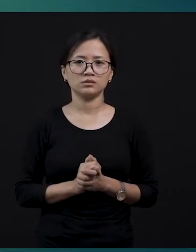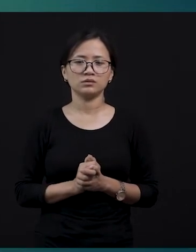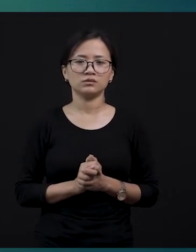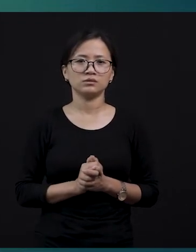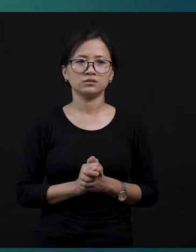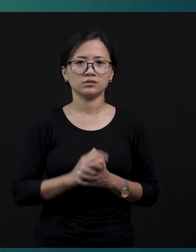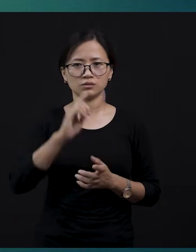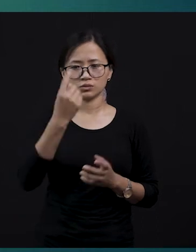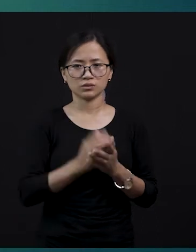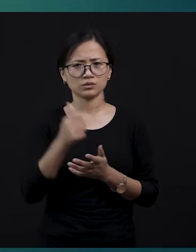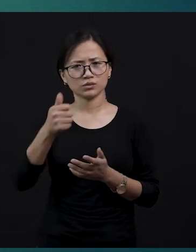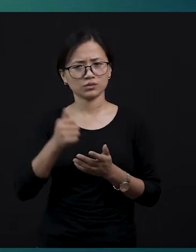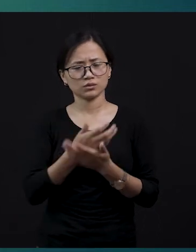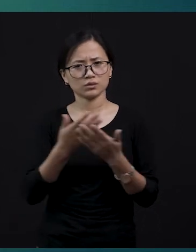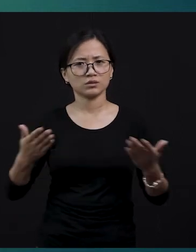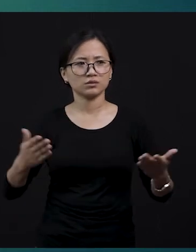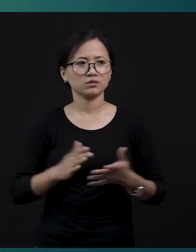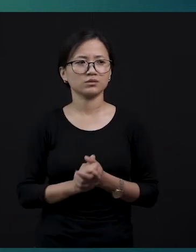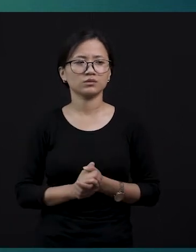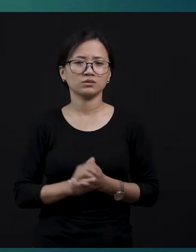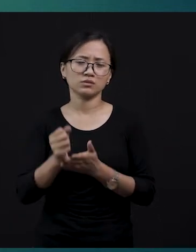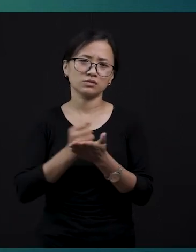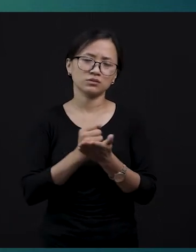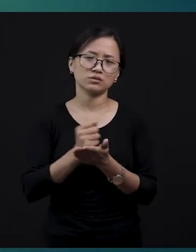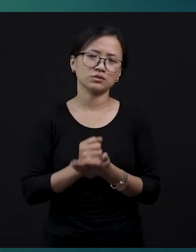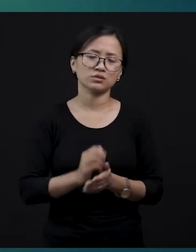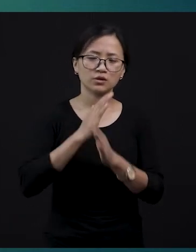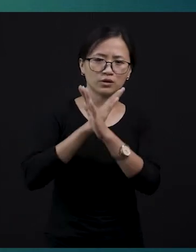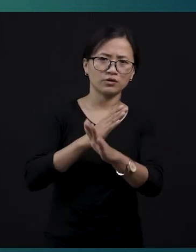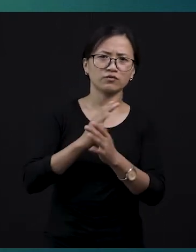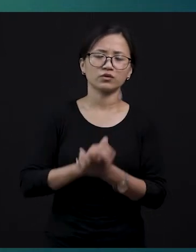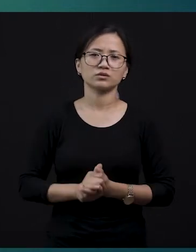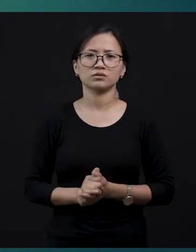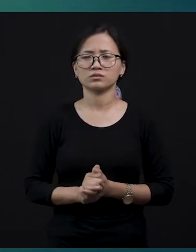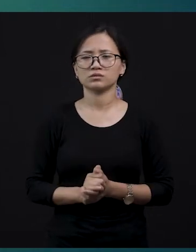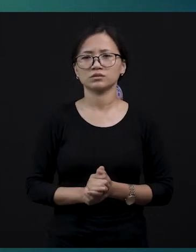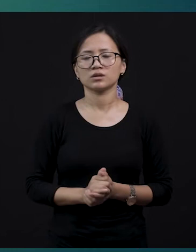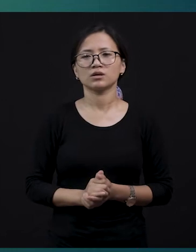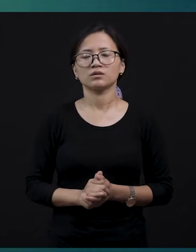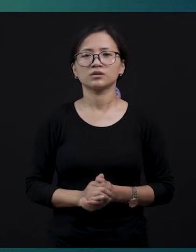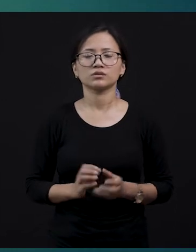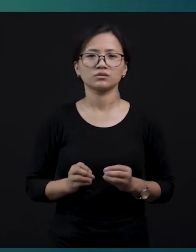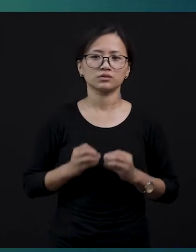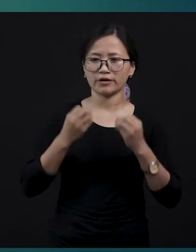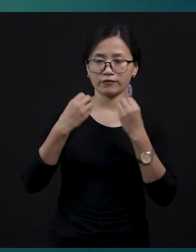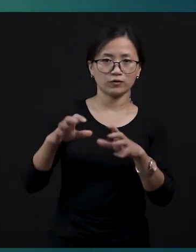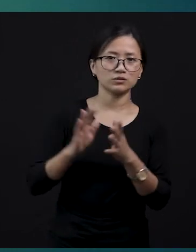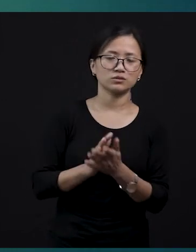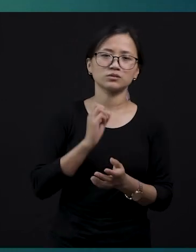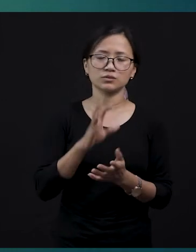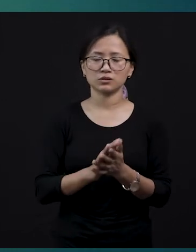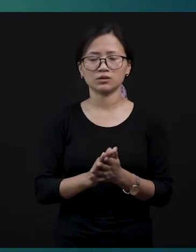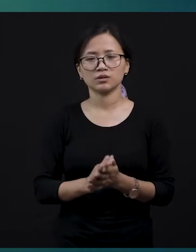But one good thing about this rattlesnake is it tries to avoid people. We think that all snakes are ever ready to